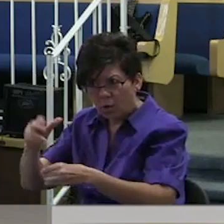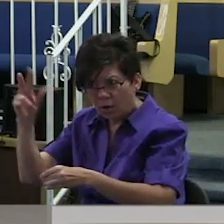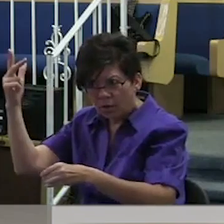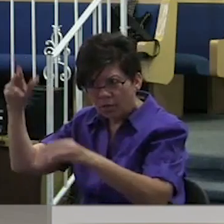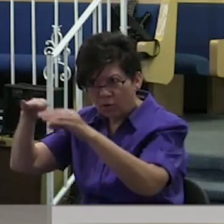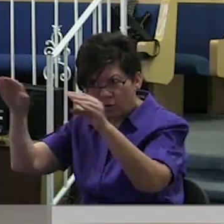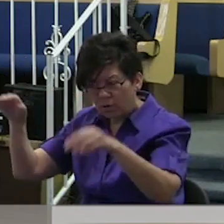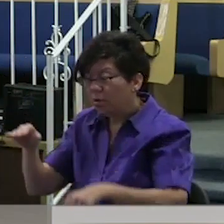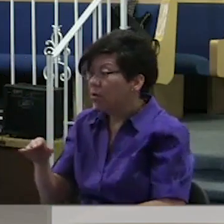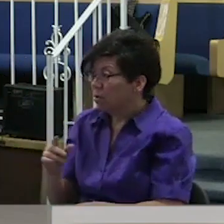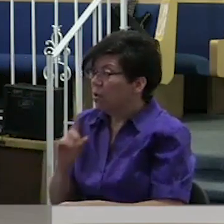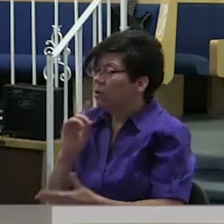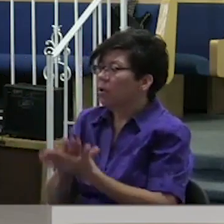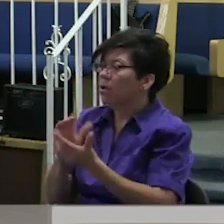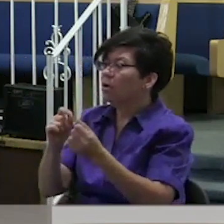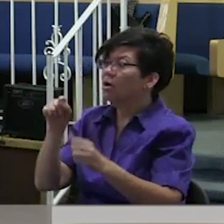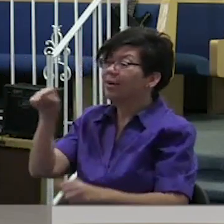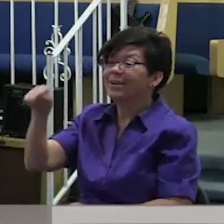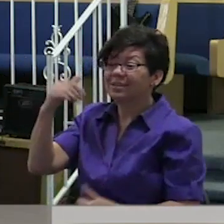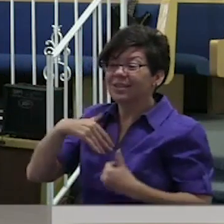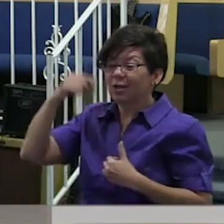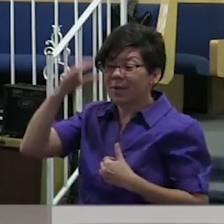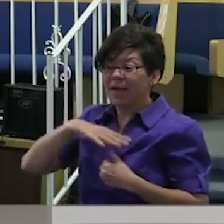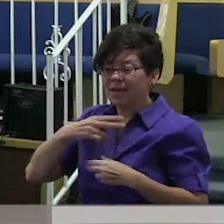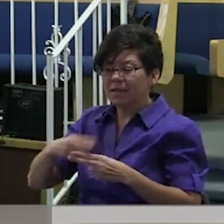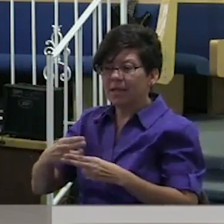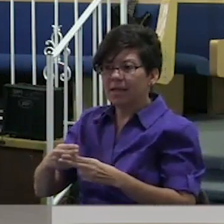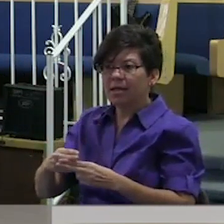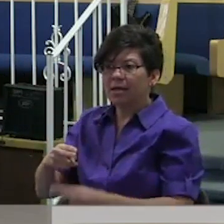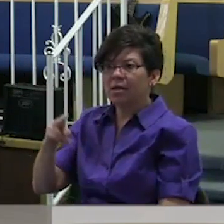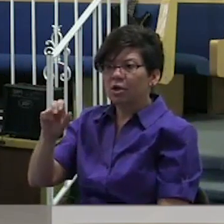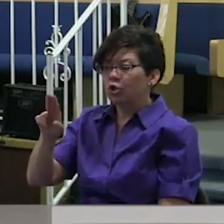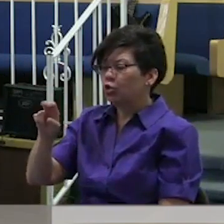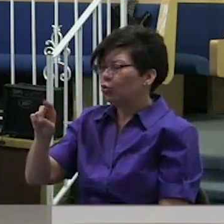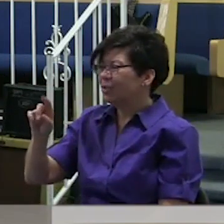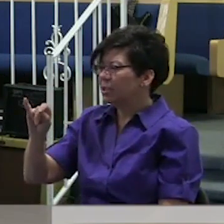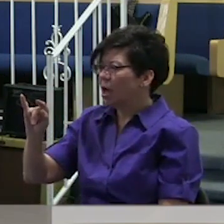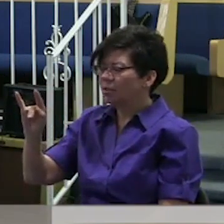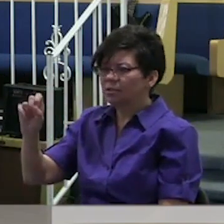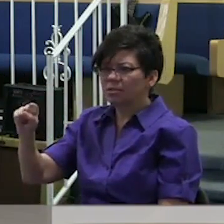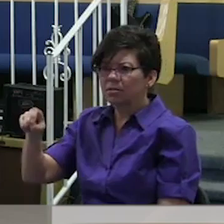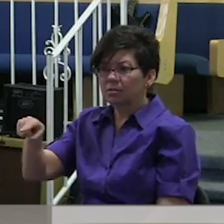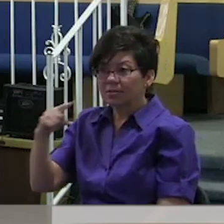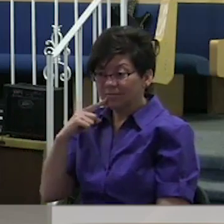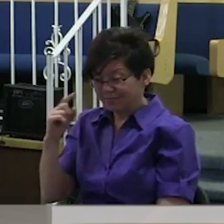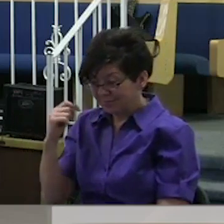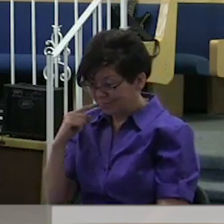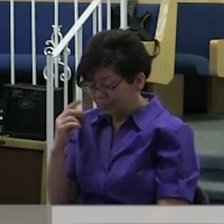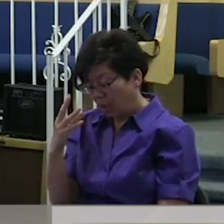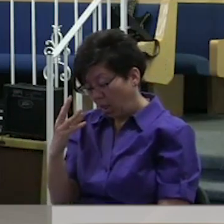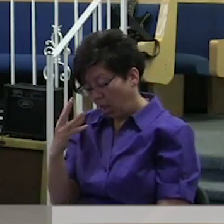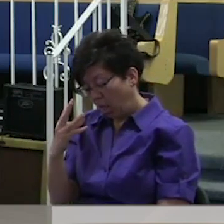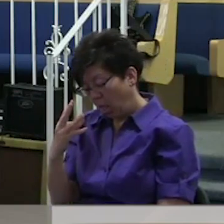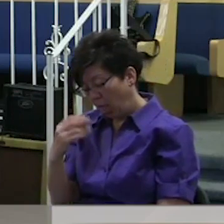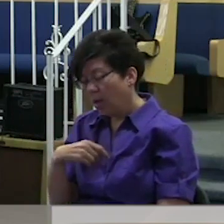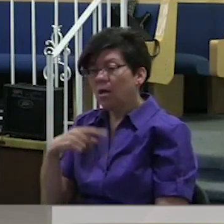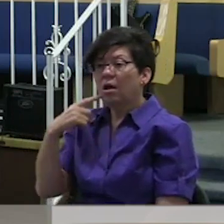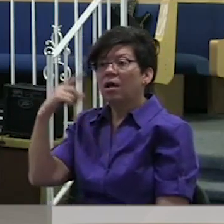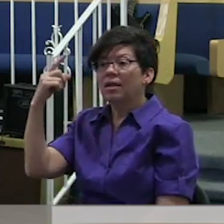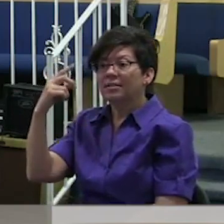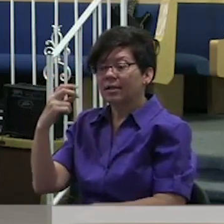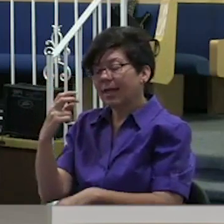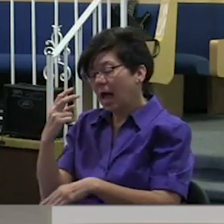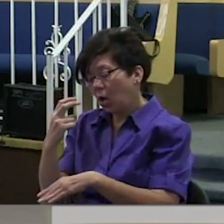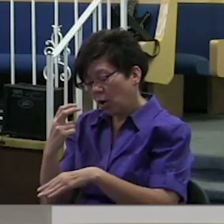third story. Hallelujah. It was this young man named Eutychus falling into a deep sleep. He sunk